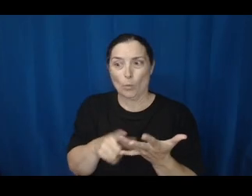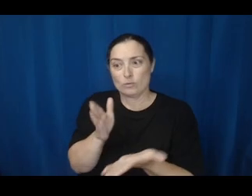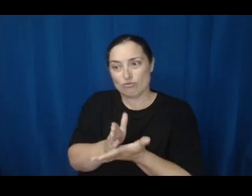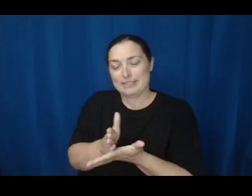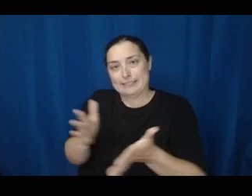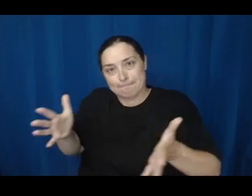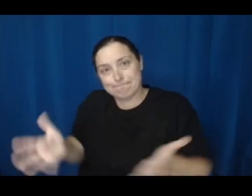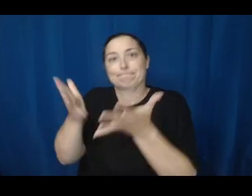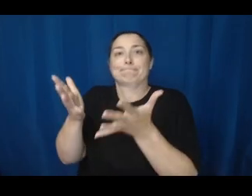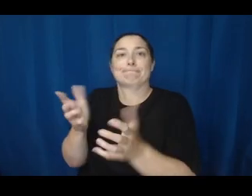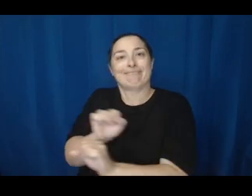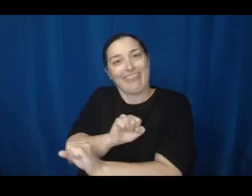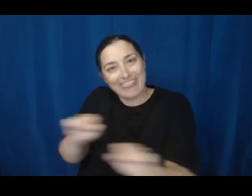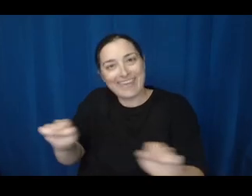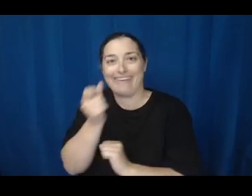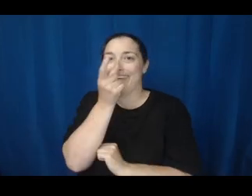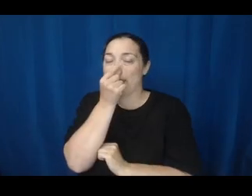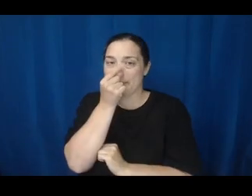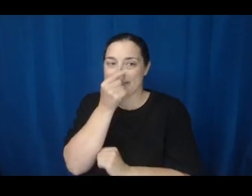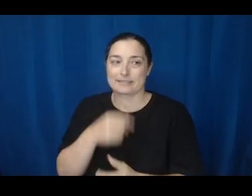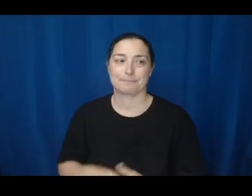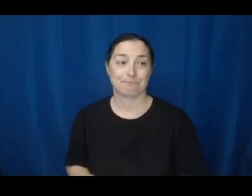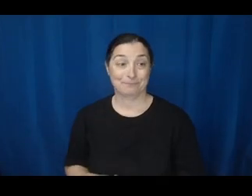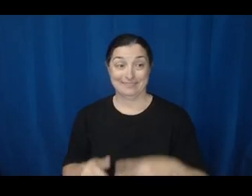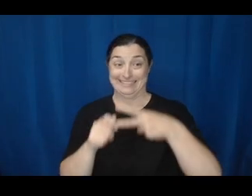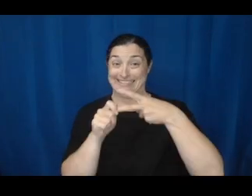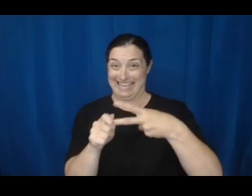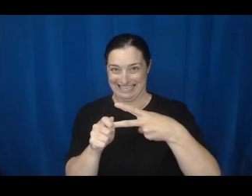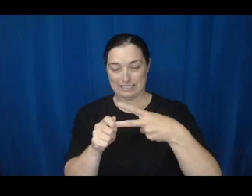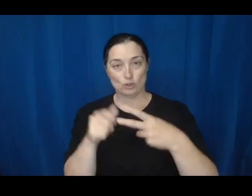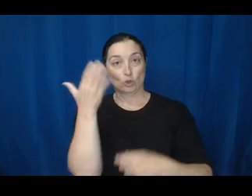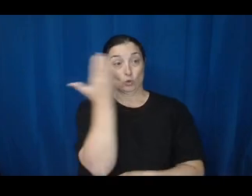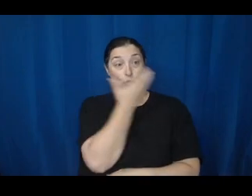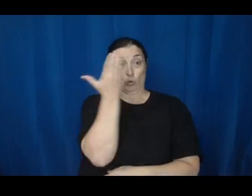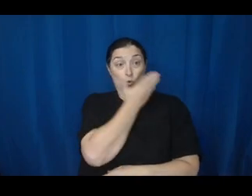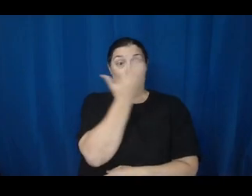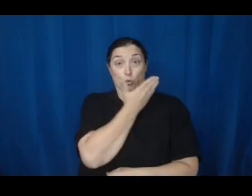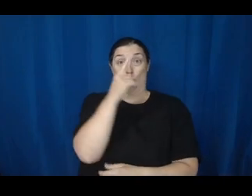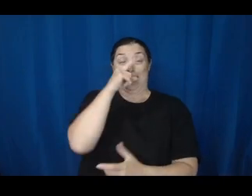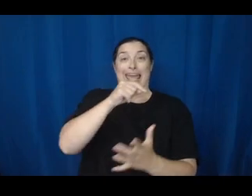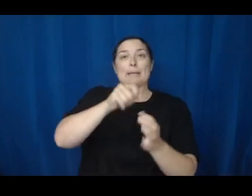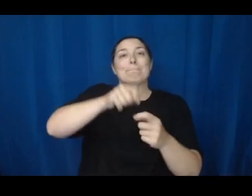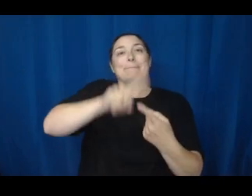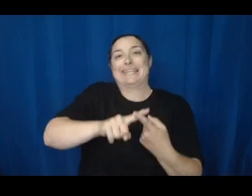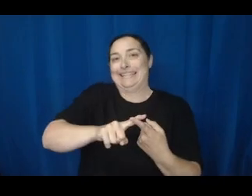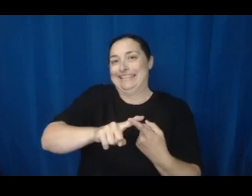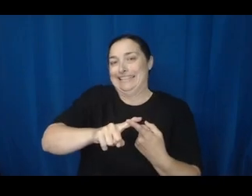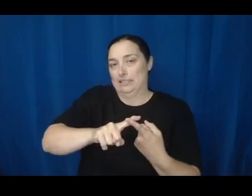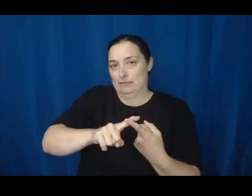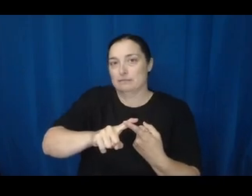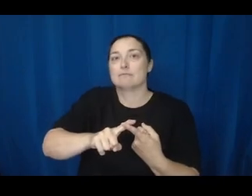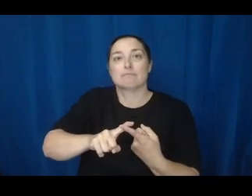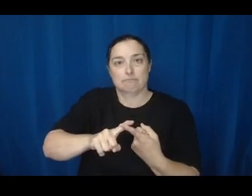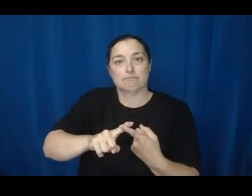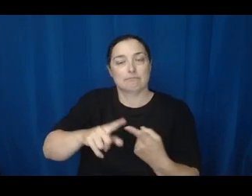will become into use. Then secondly, we need to reimagine what the school could be. Now we are thinking about the school that